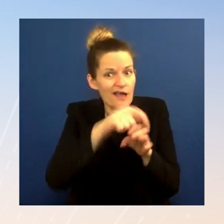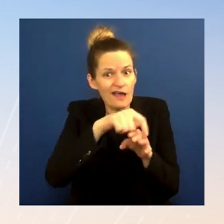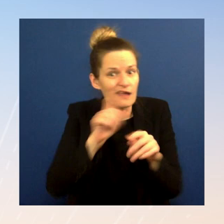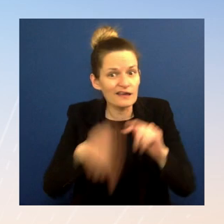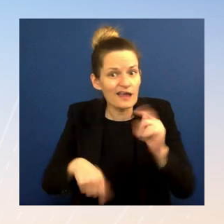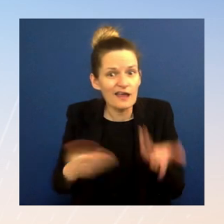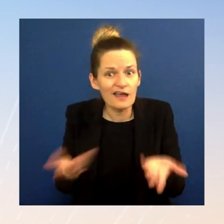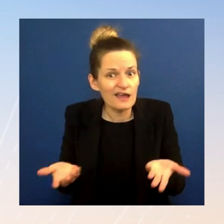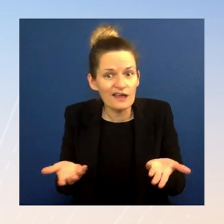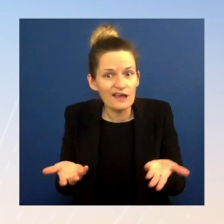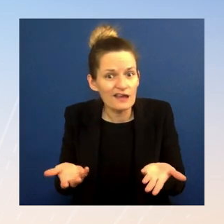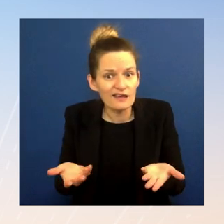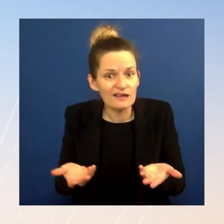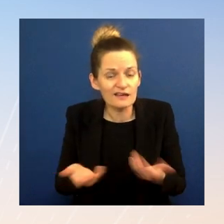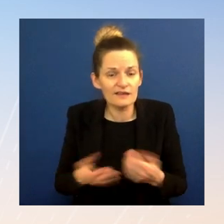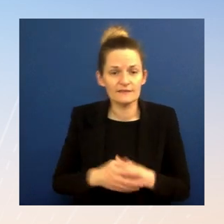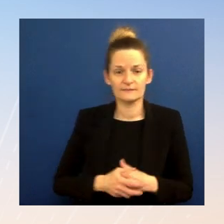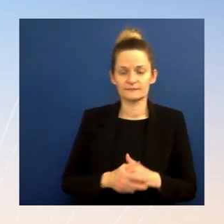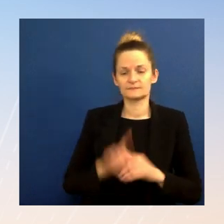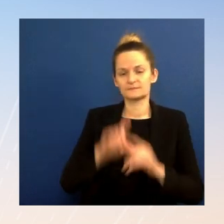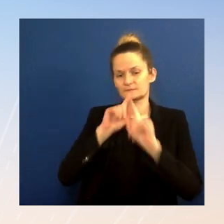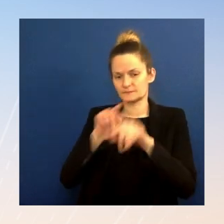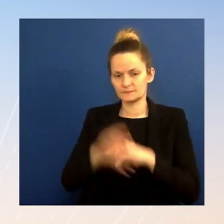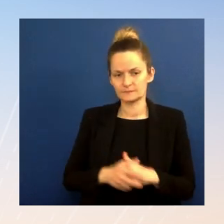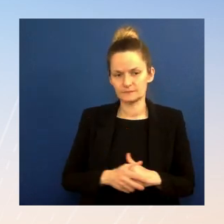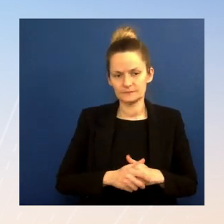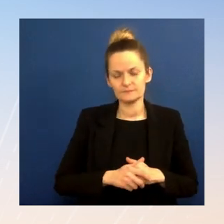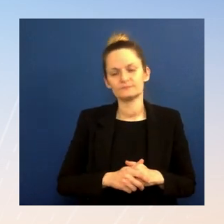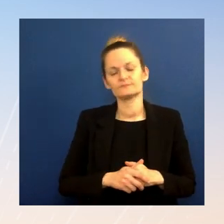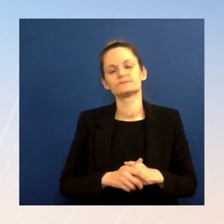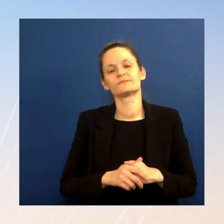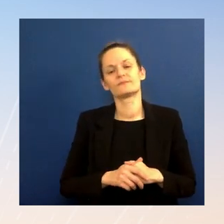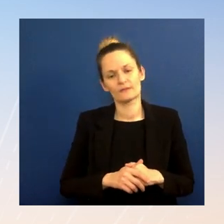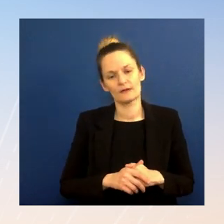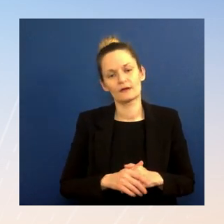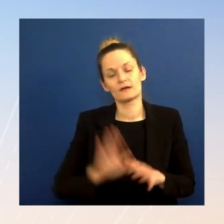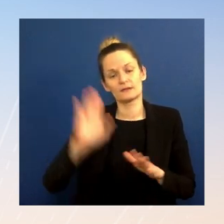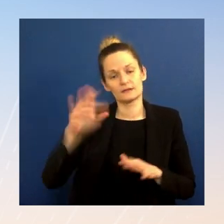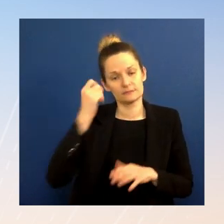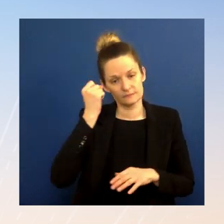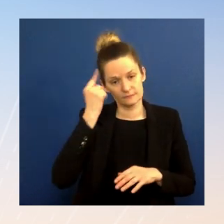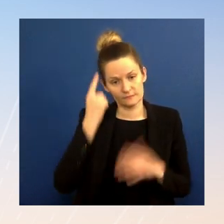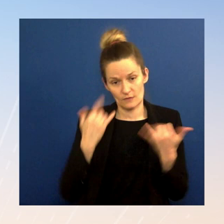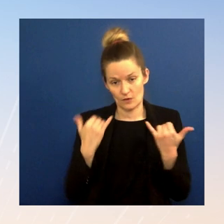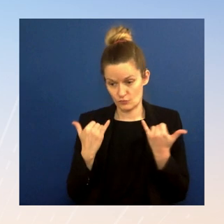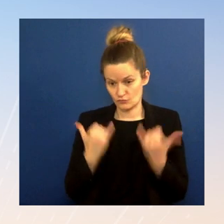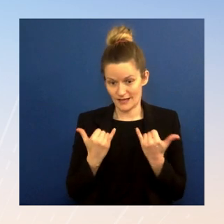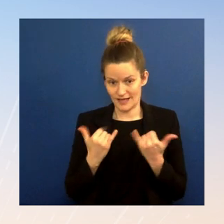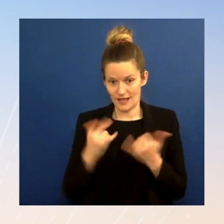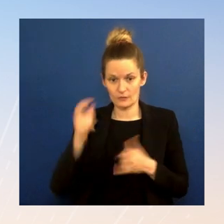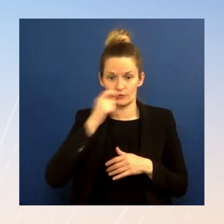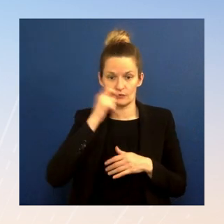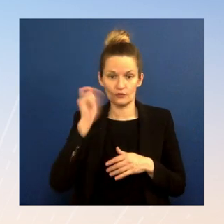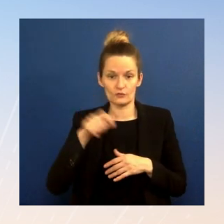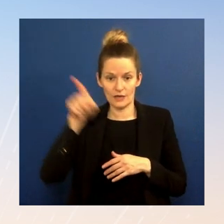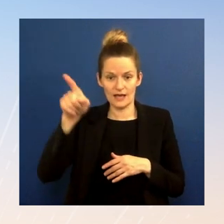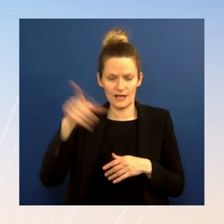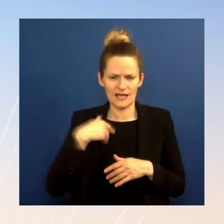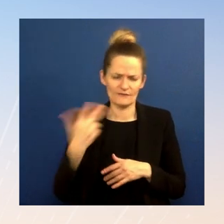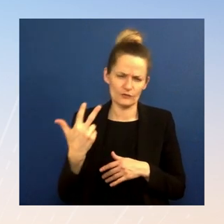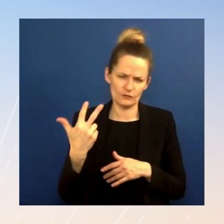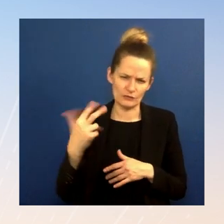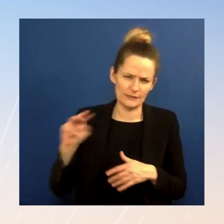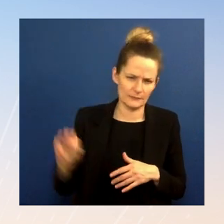you mentioned that in Ukraine, there are, while there have been 3 million refugees, or about that number over the last couple of